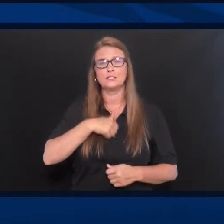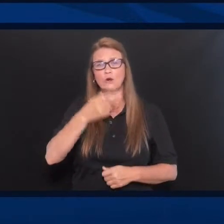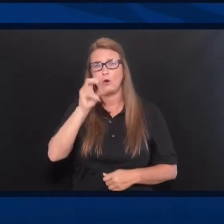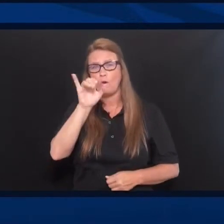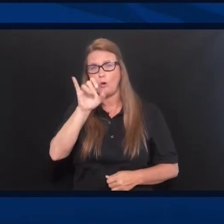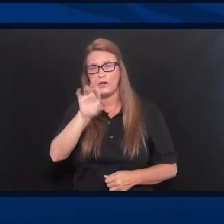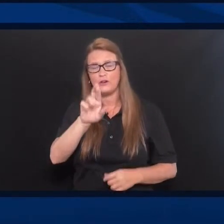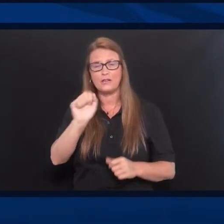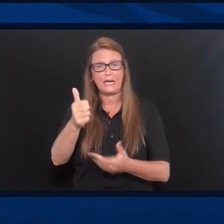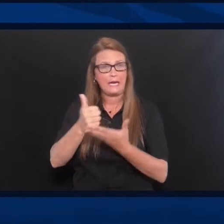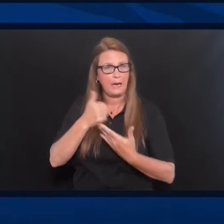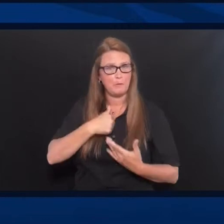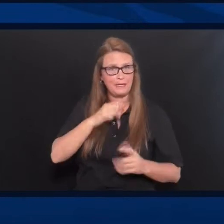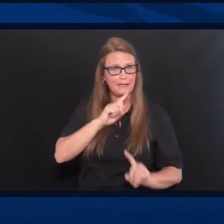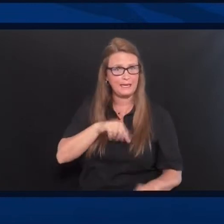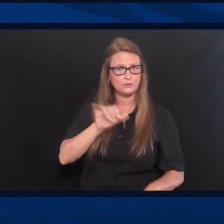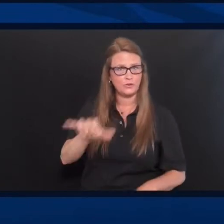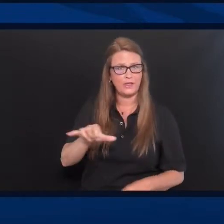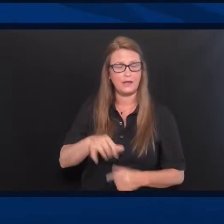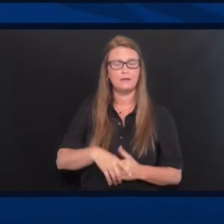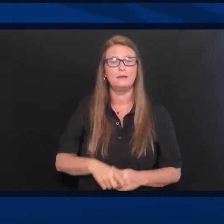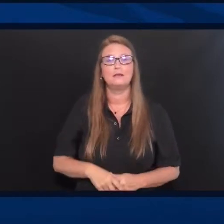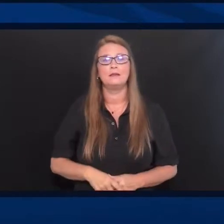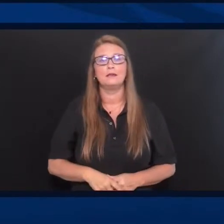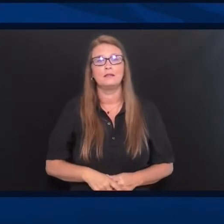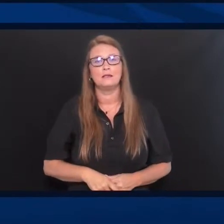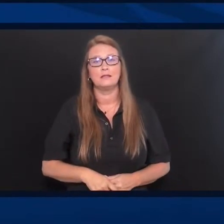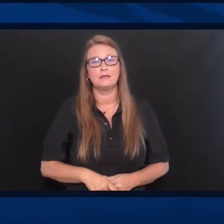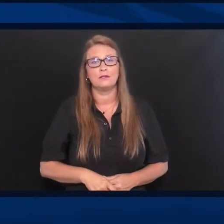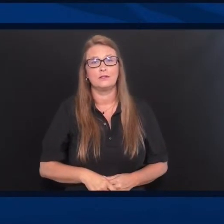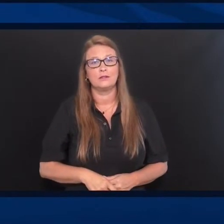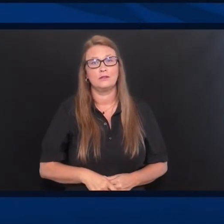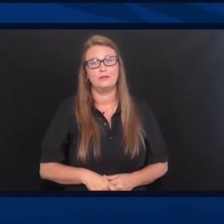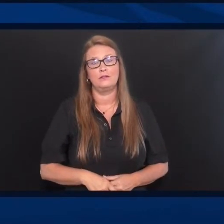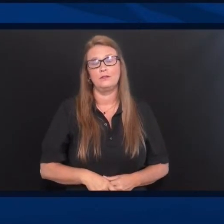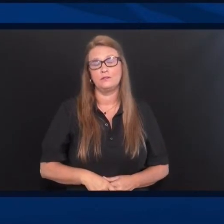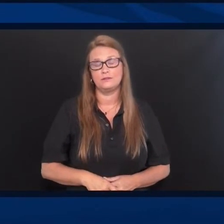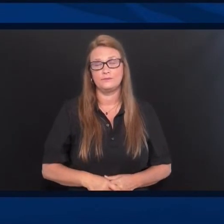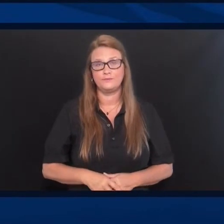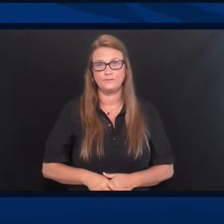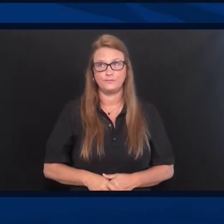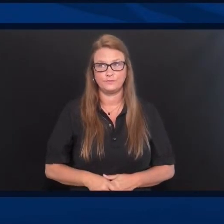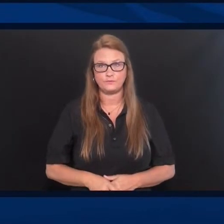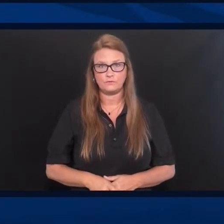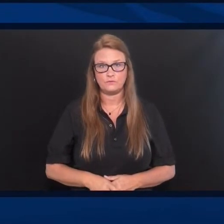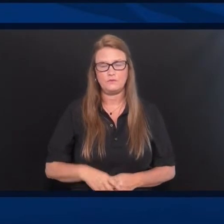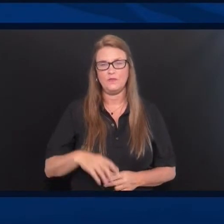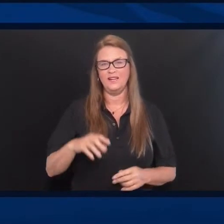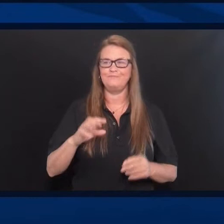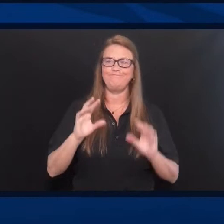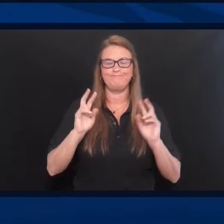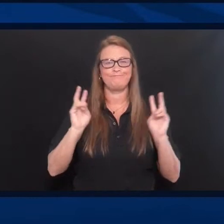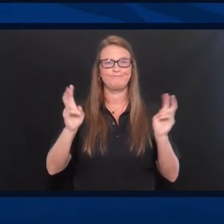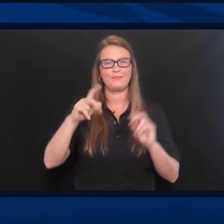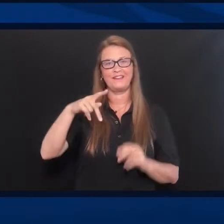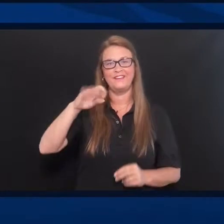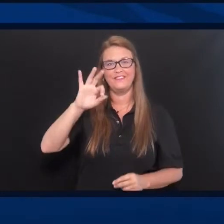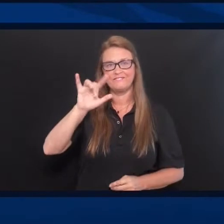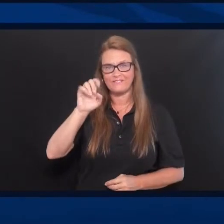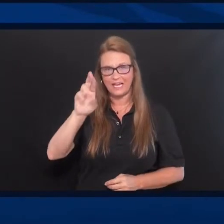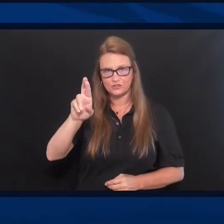out. But in the approval of Pfizer by